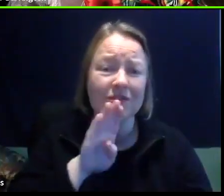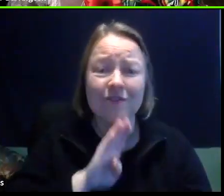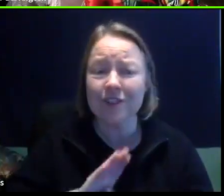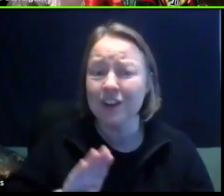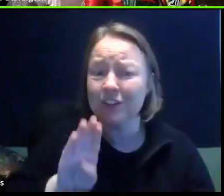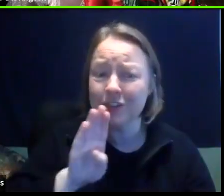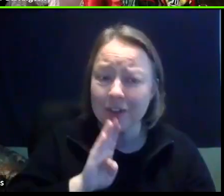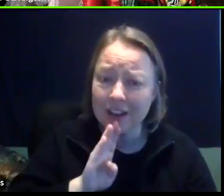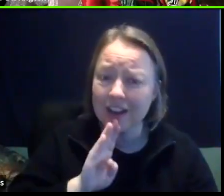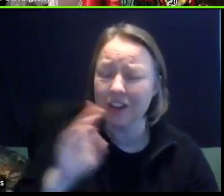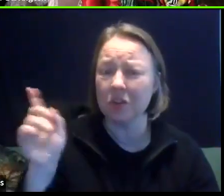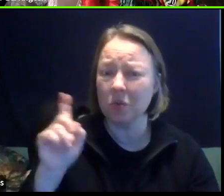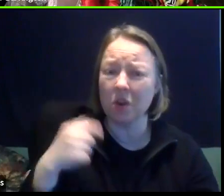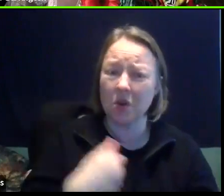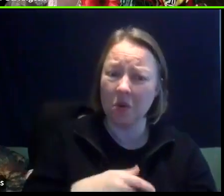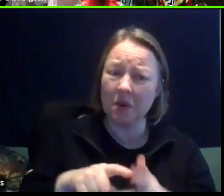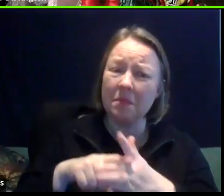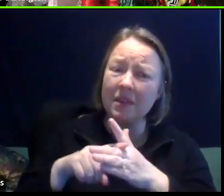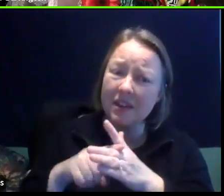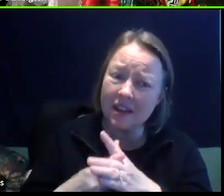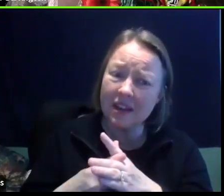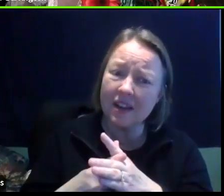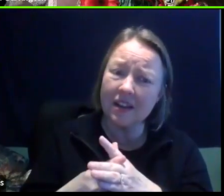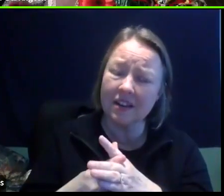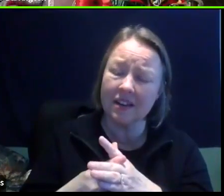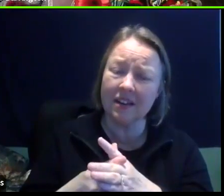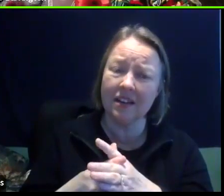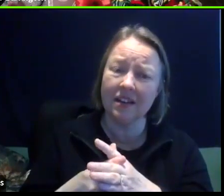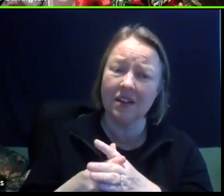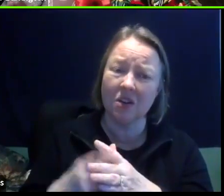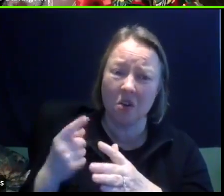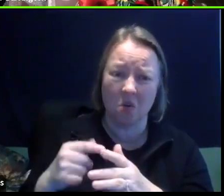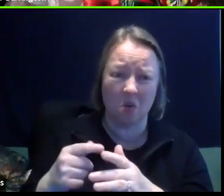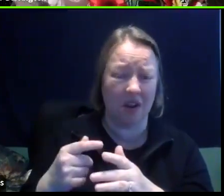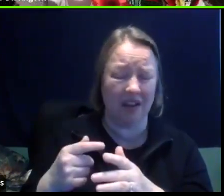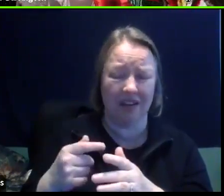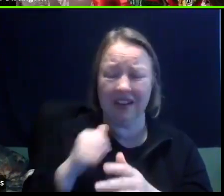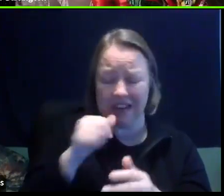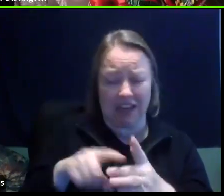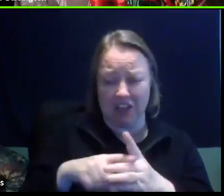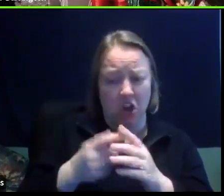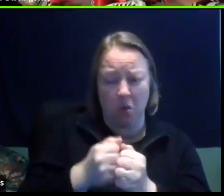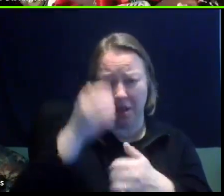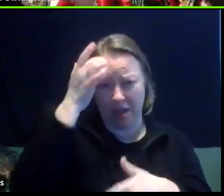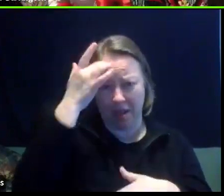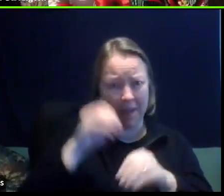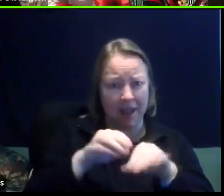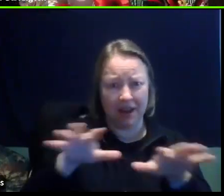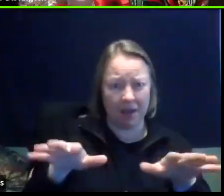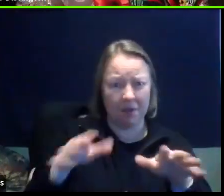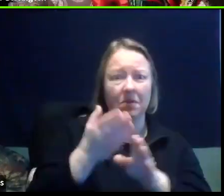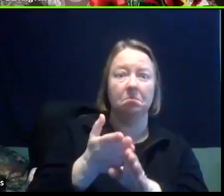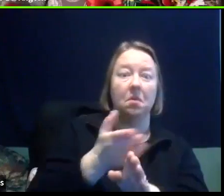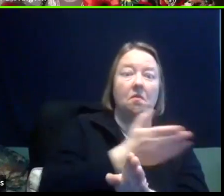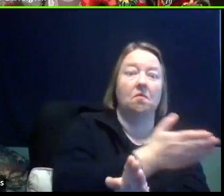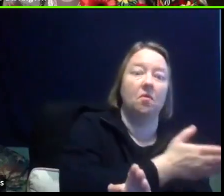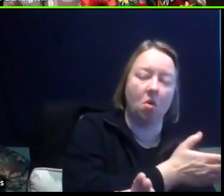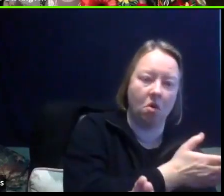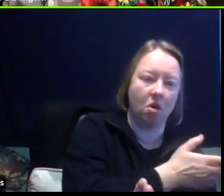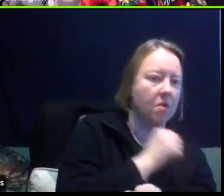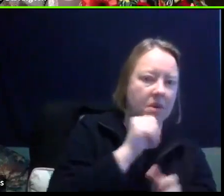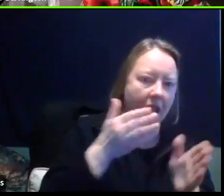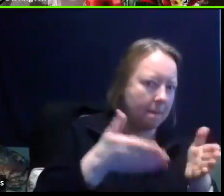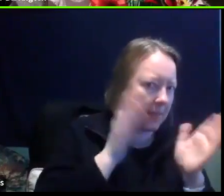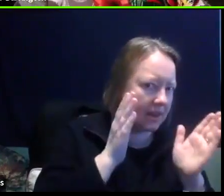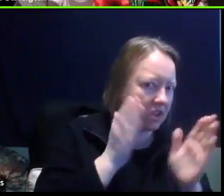where do we begin when the genesis was not in the pandemic, but prior to, had not been addressed. And once the